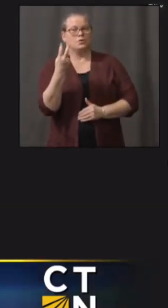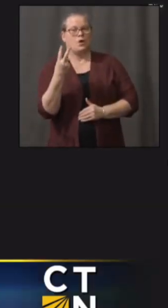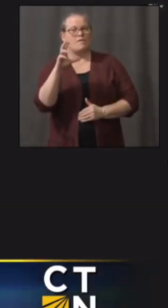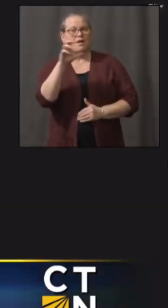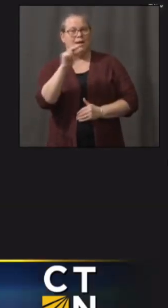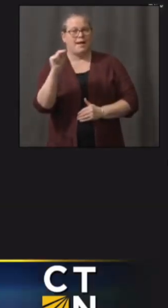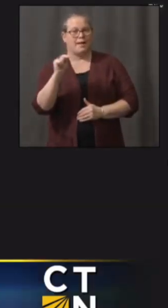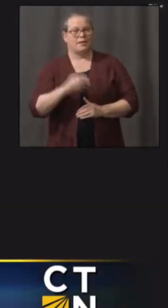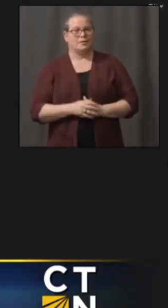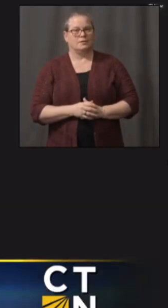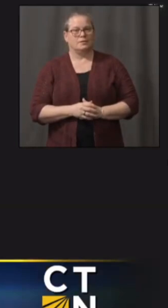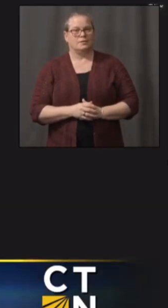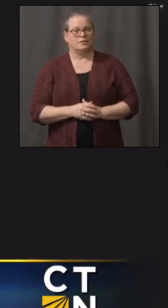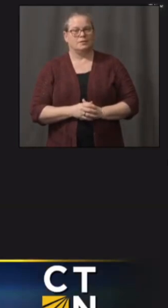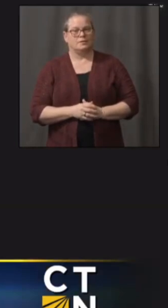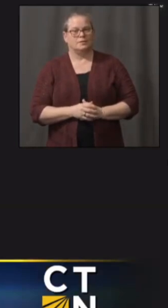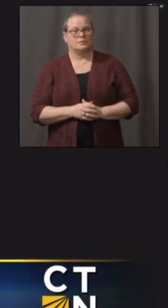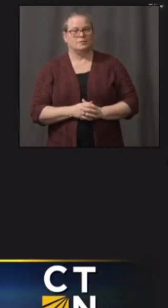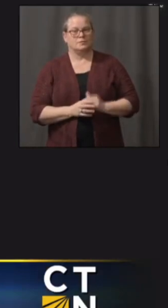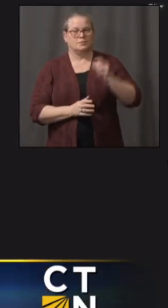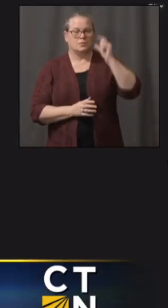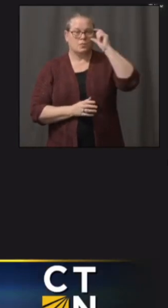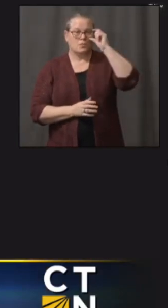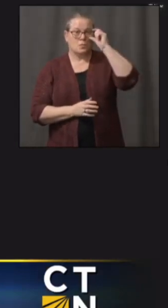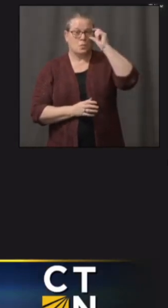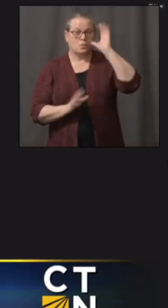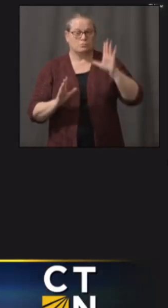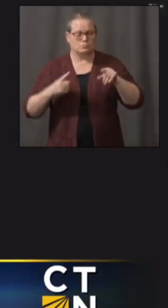Channel 3 Eyewitness Good News. afternoon.